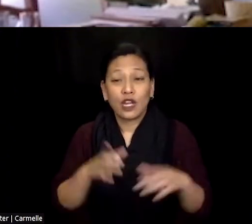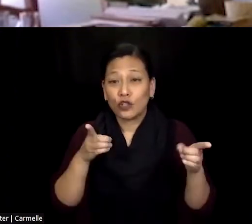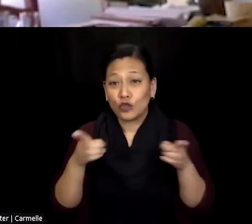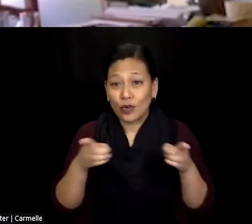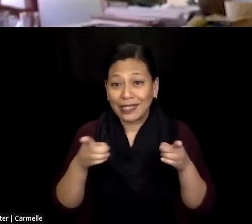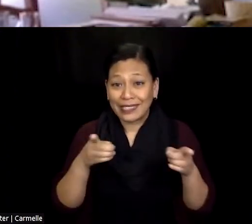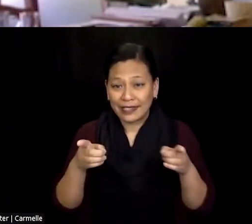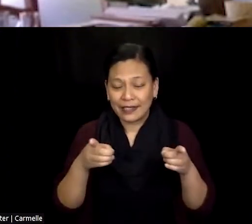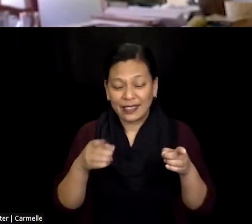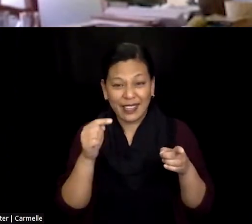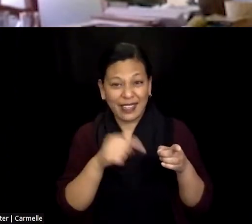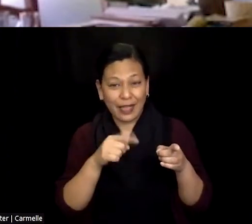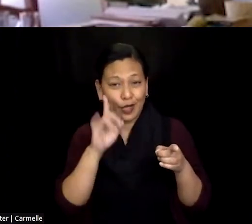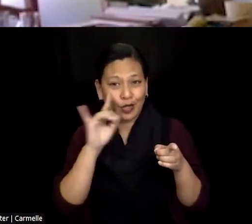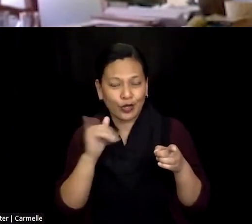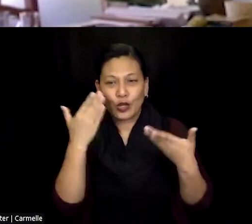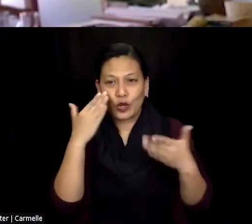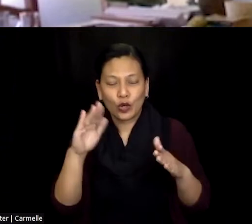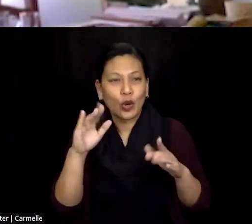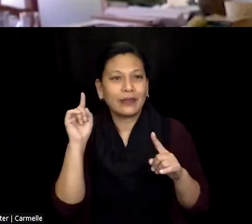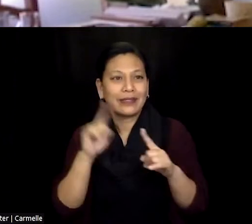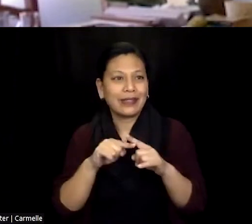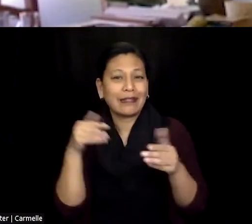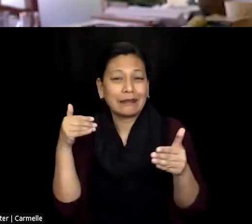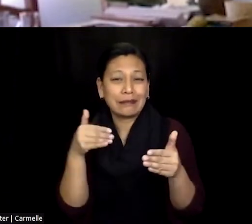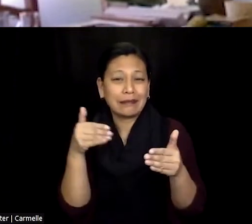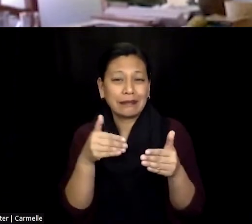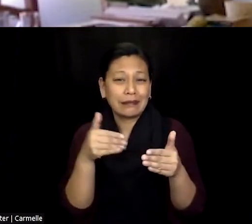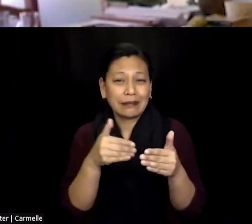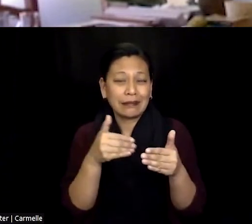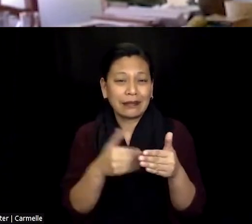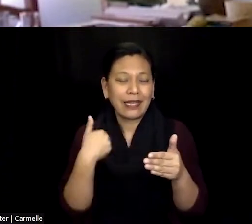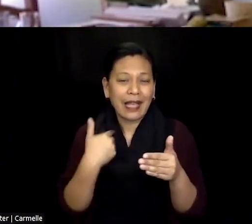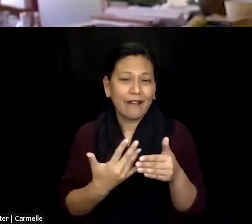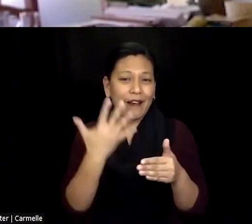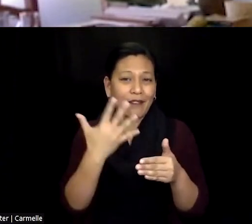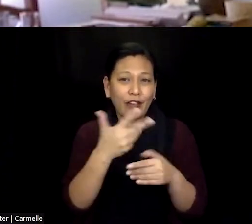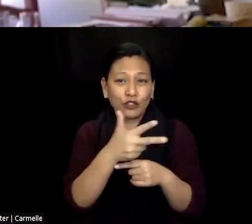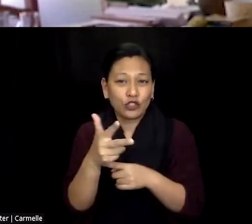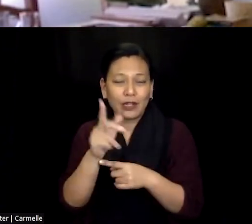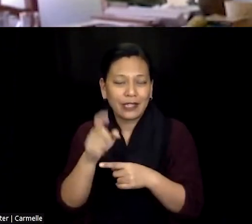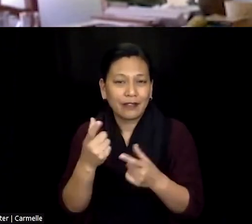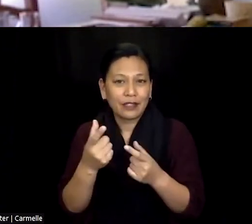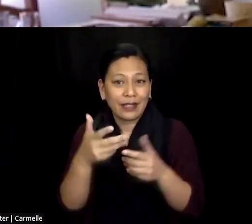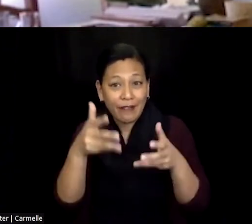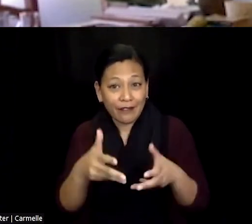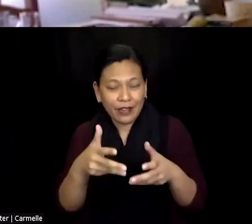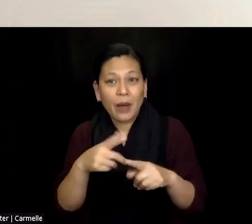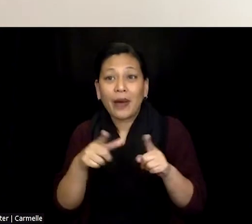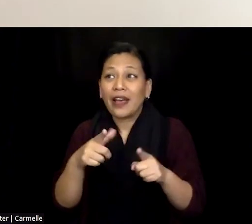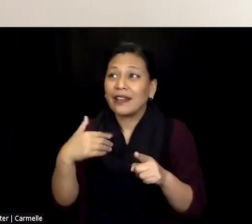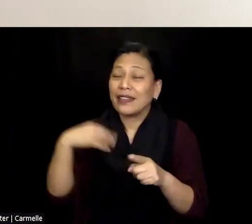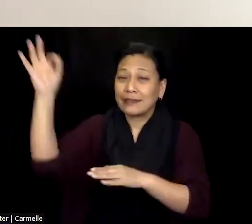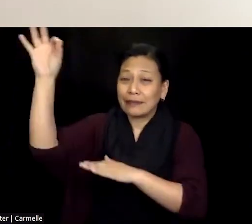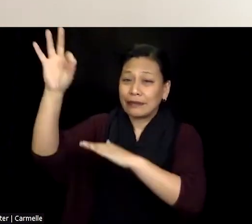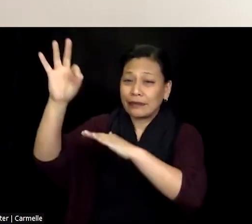directing is until you have 5 shots left to get, but the sun is going down and you're only going to get 2.